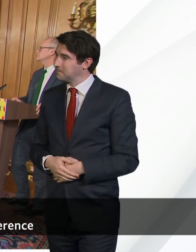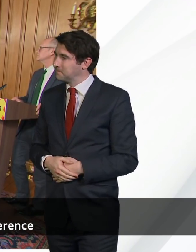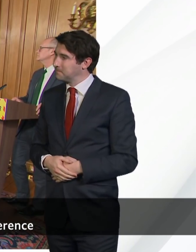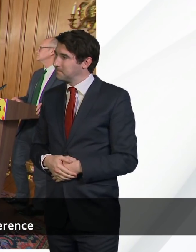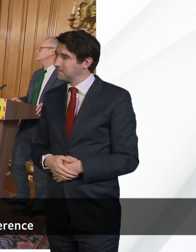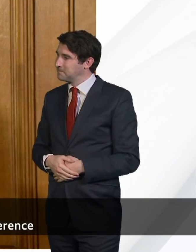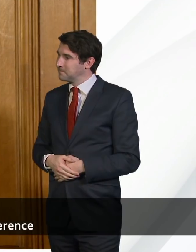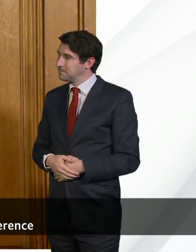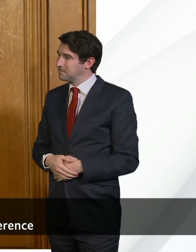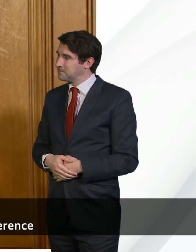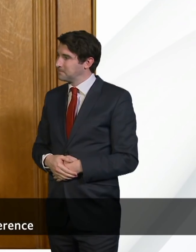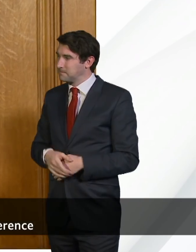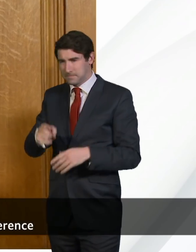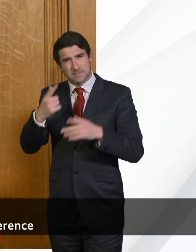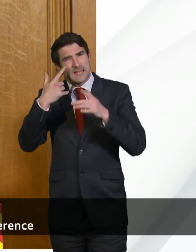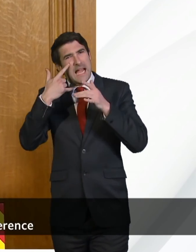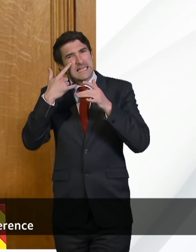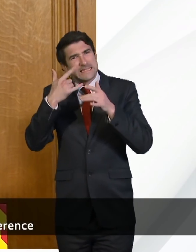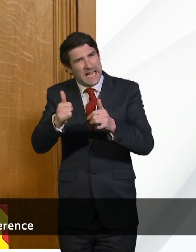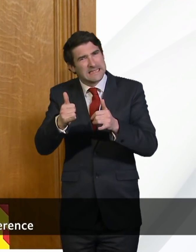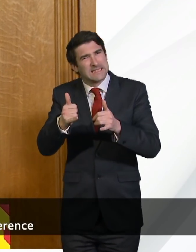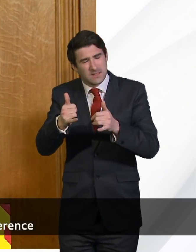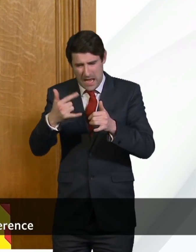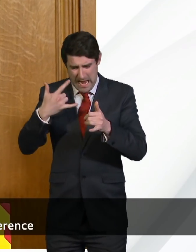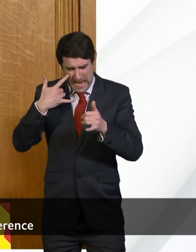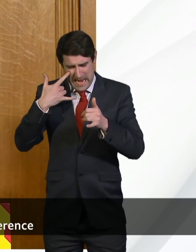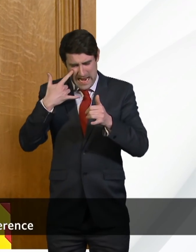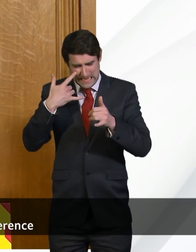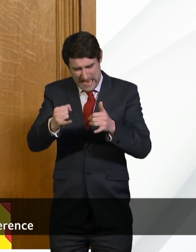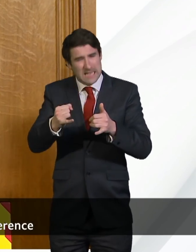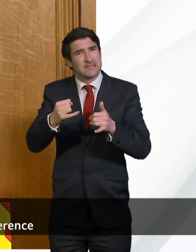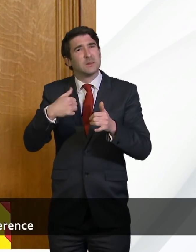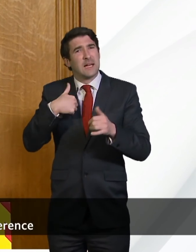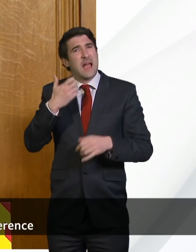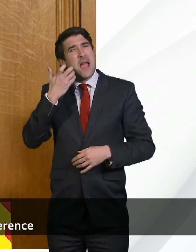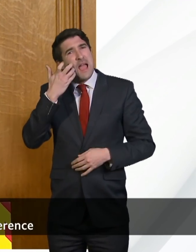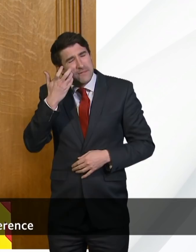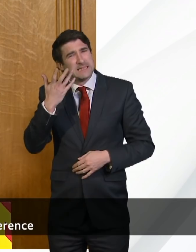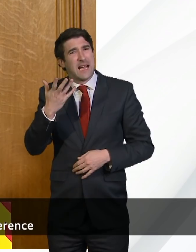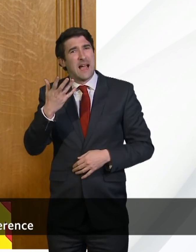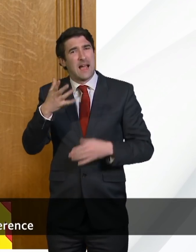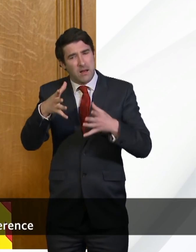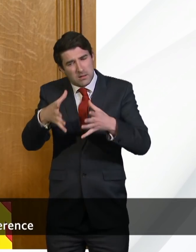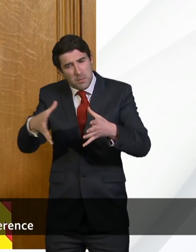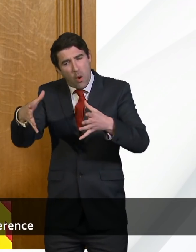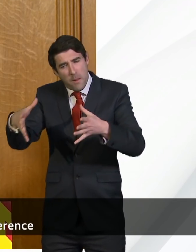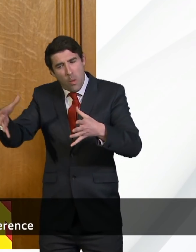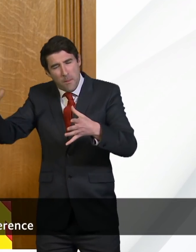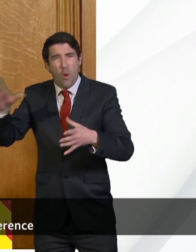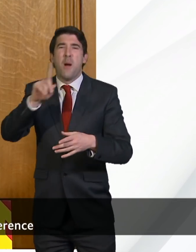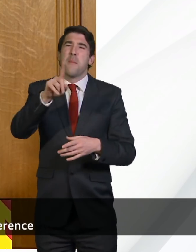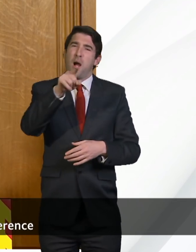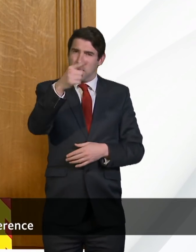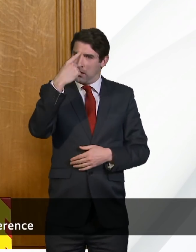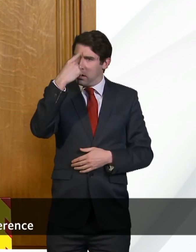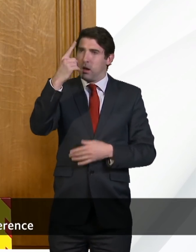to differentiate between tests available and ready to run and the whole system running in terms of in the lab, and actually having the